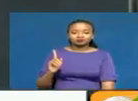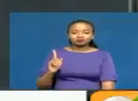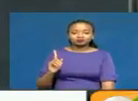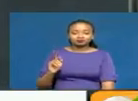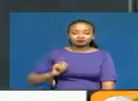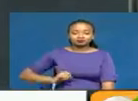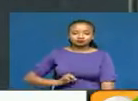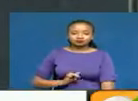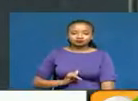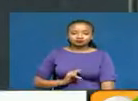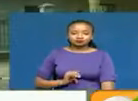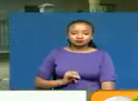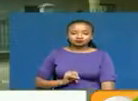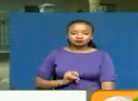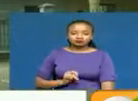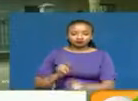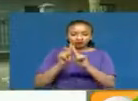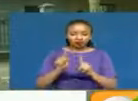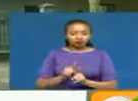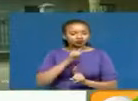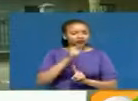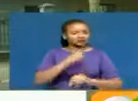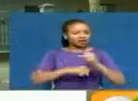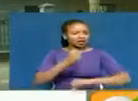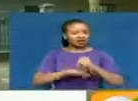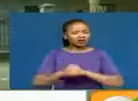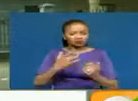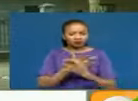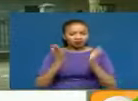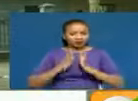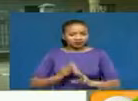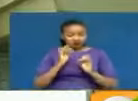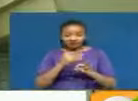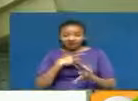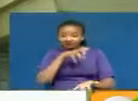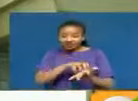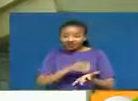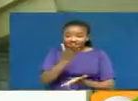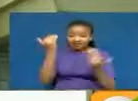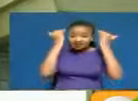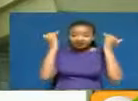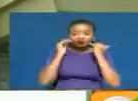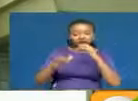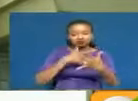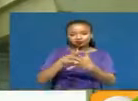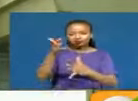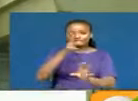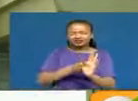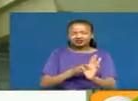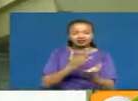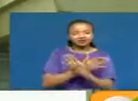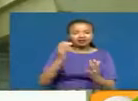has not been finalised," end of quote. A move seeking to bar anyone with pending cases in court from vying for any political